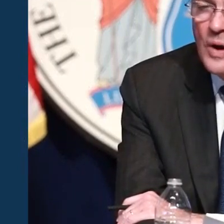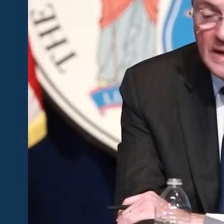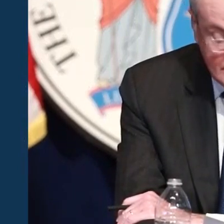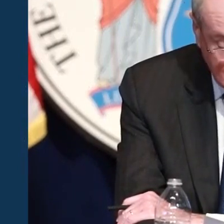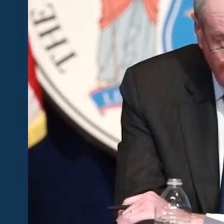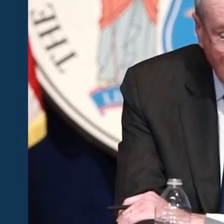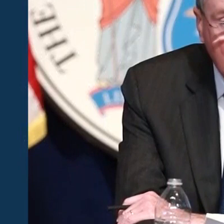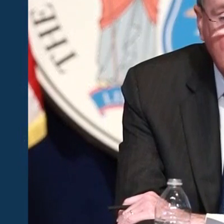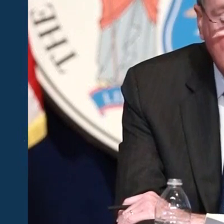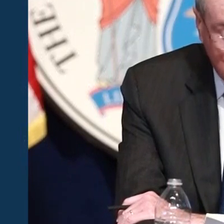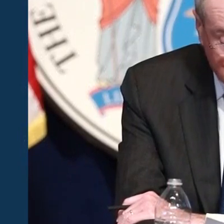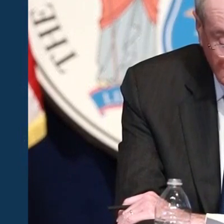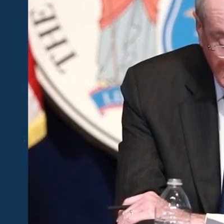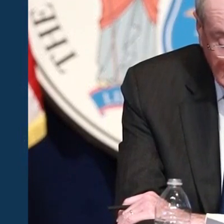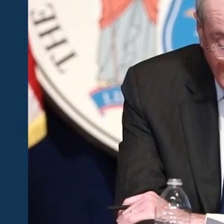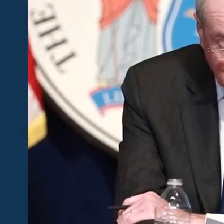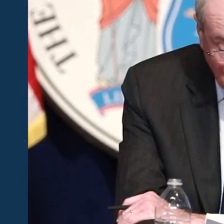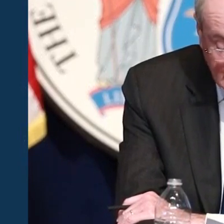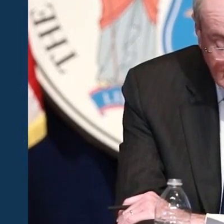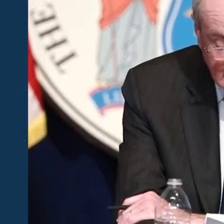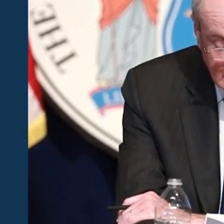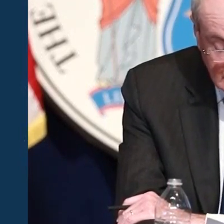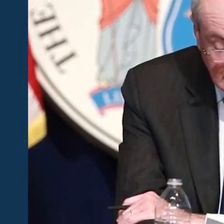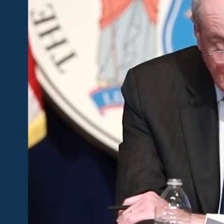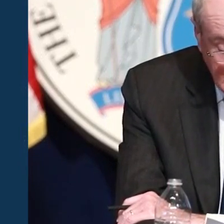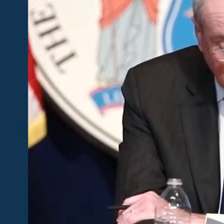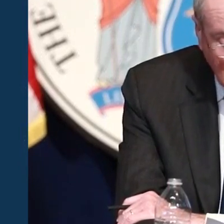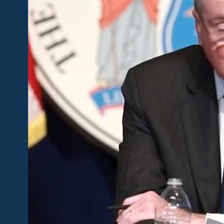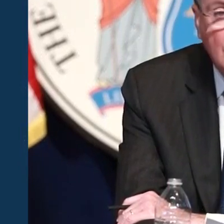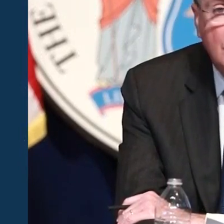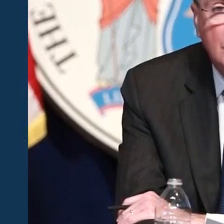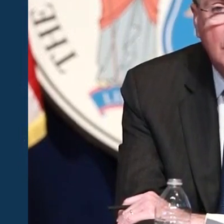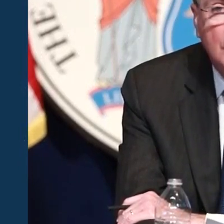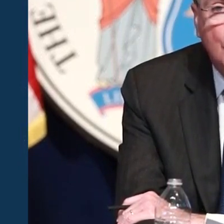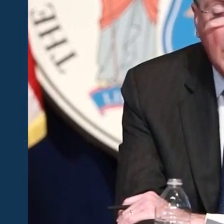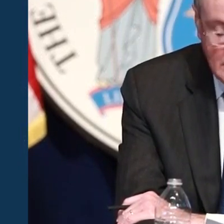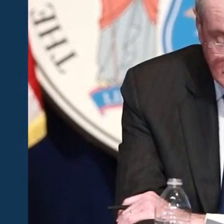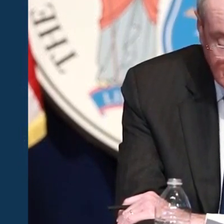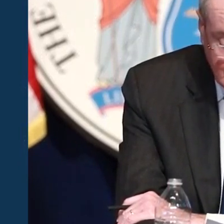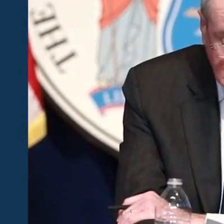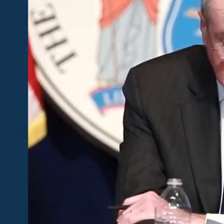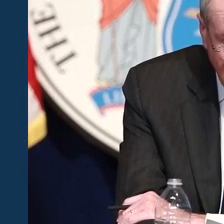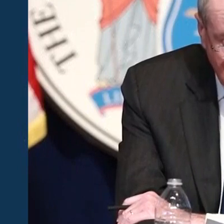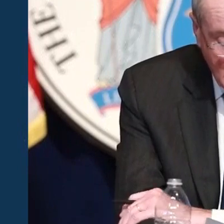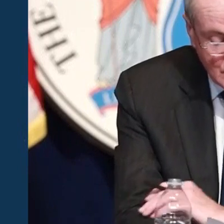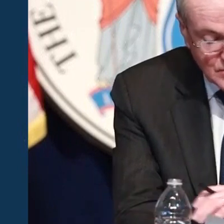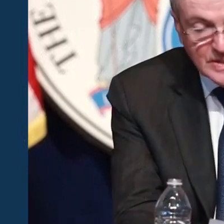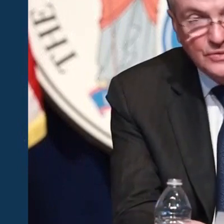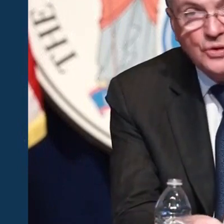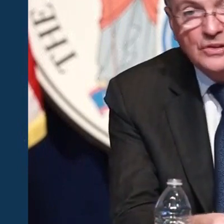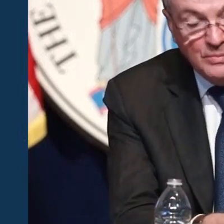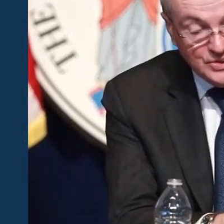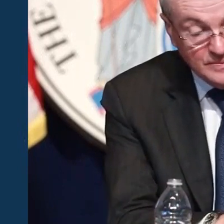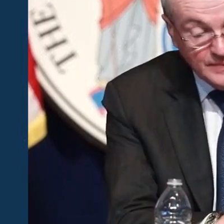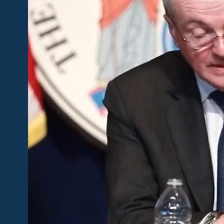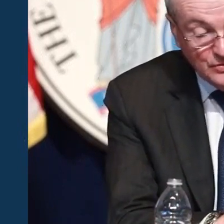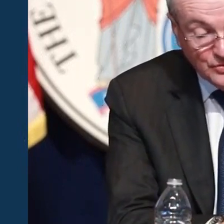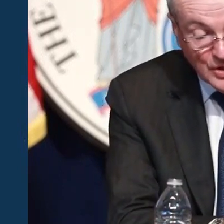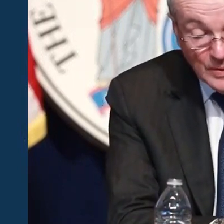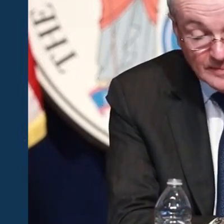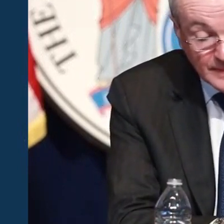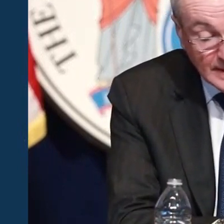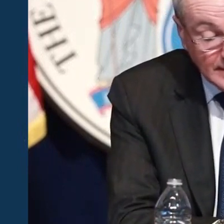from red to where it looks today, and that's good. It means, as I said, the rate of new cases and of transmission